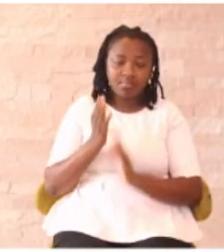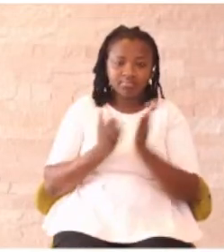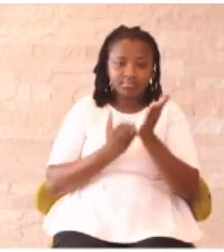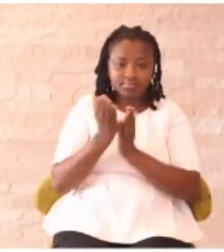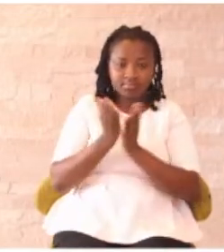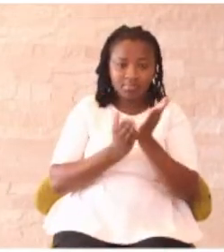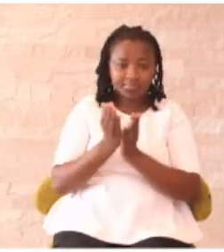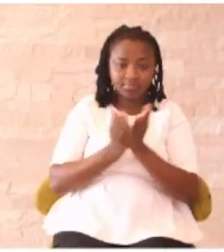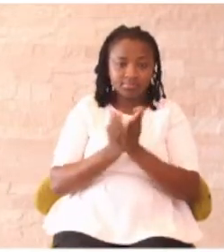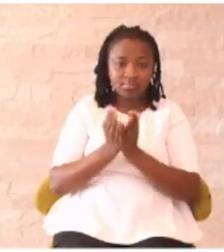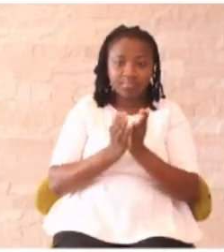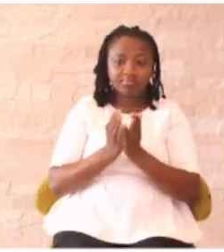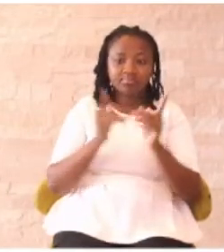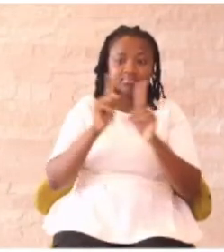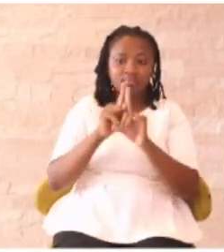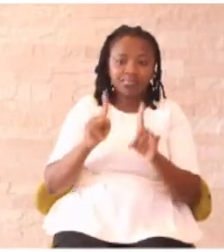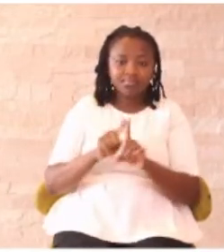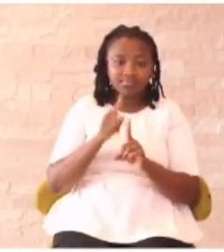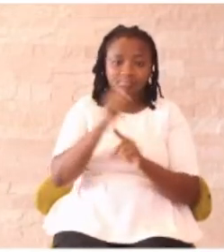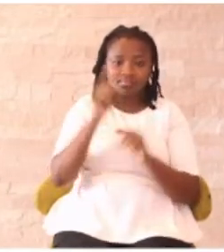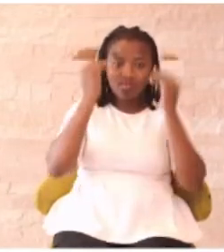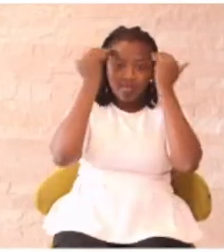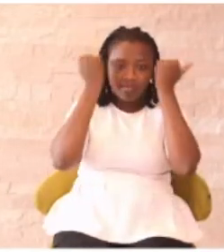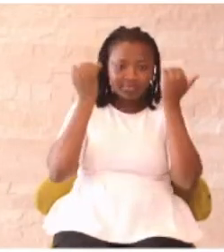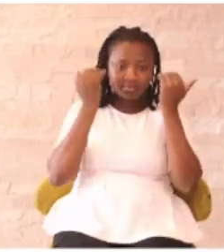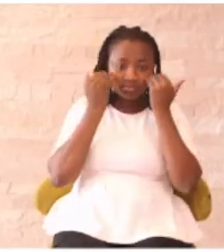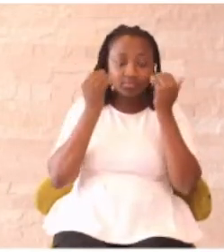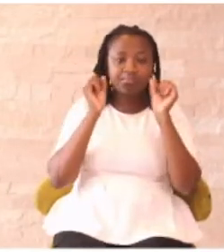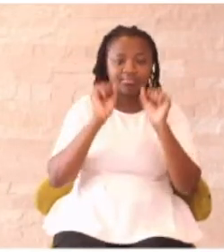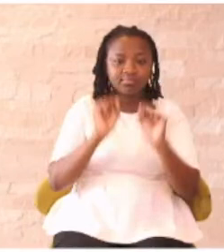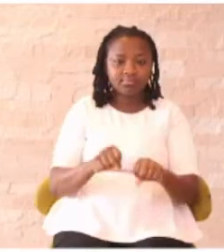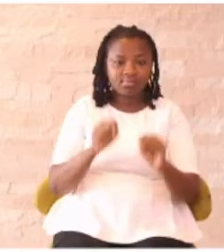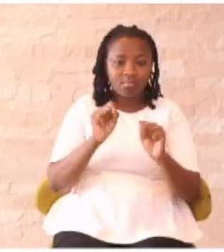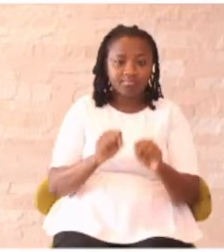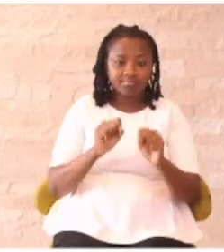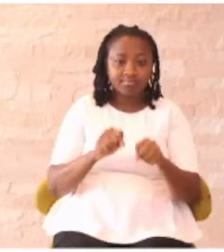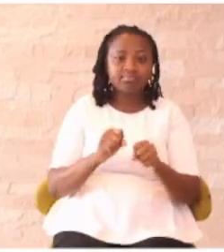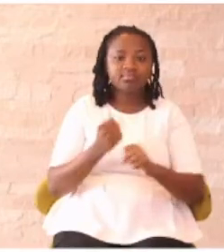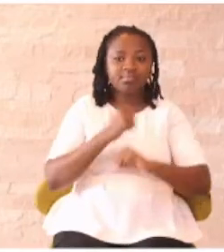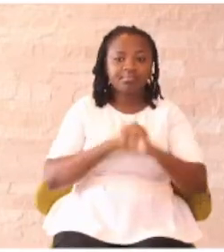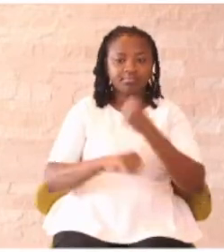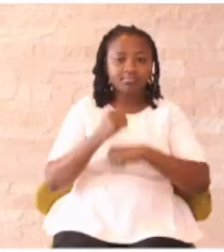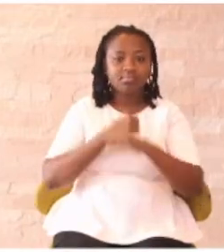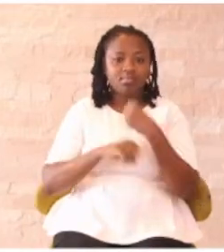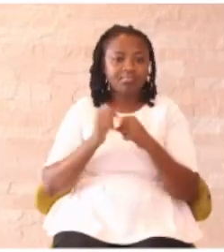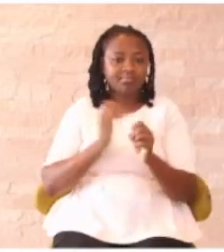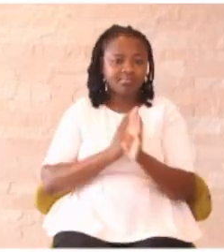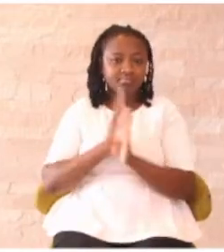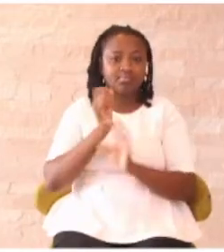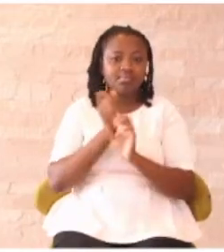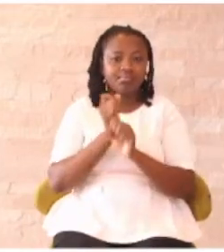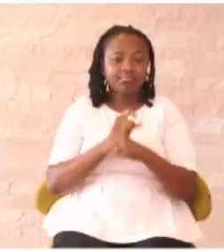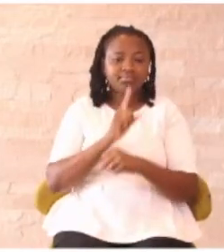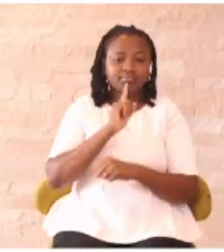services, and that the courts will particularly be responsive and ensure that the trials are